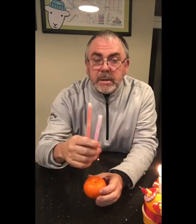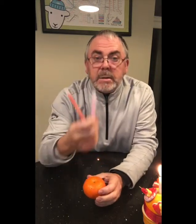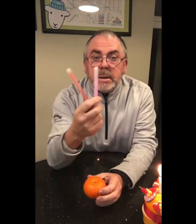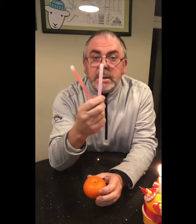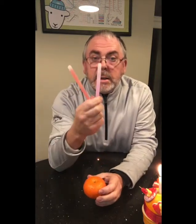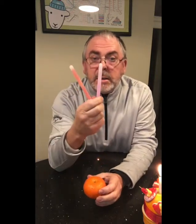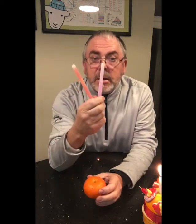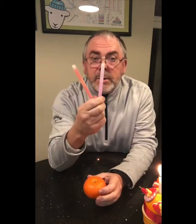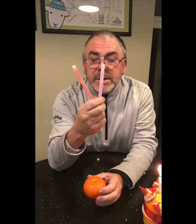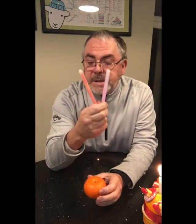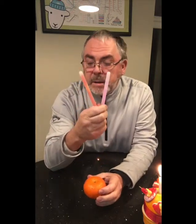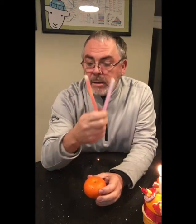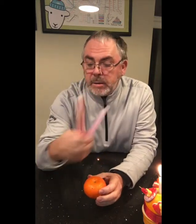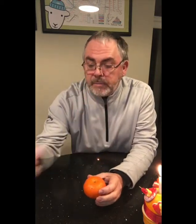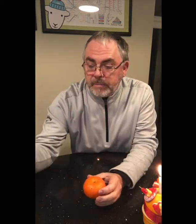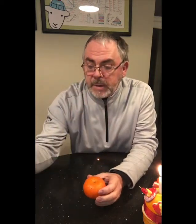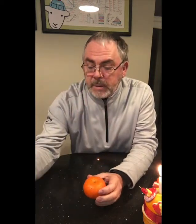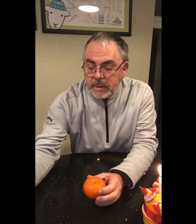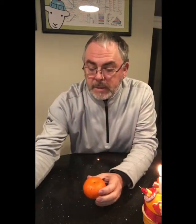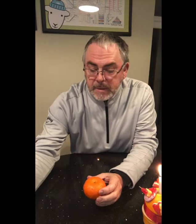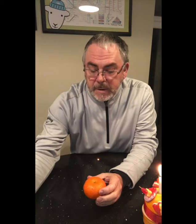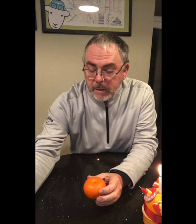and it'll glow in the dark.